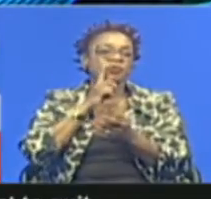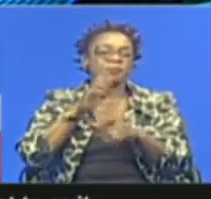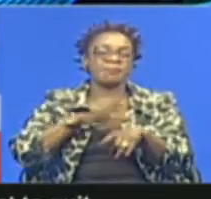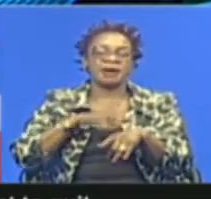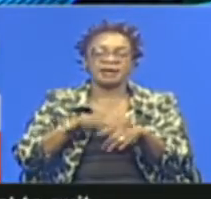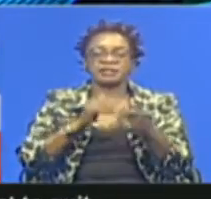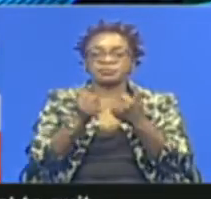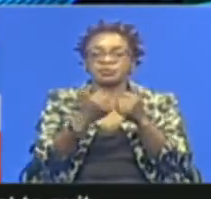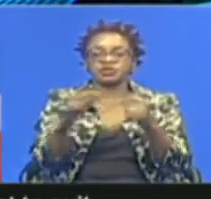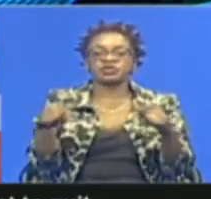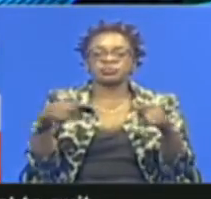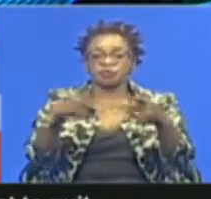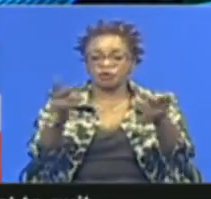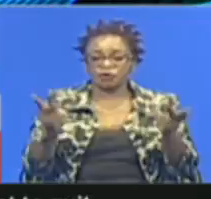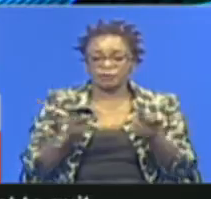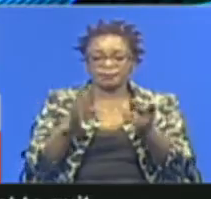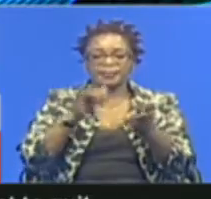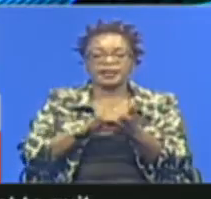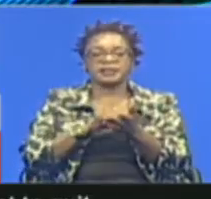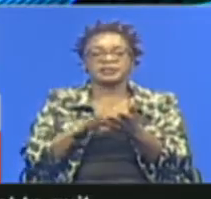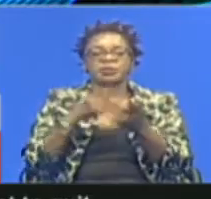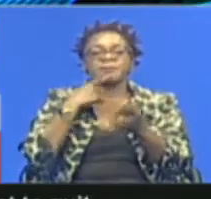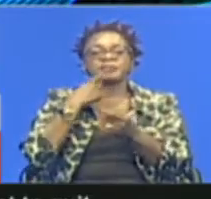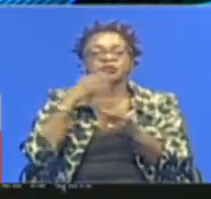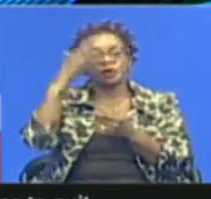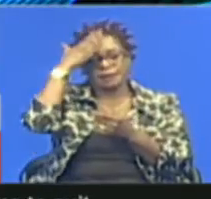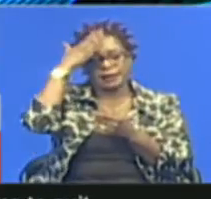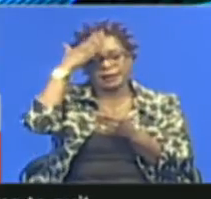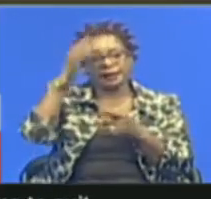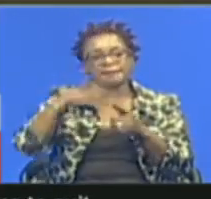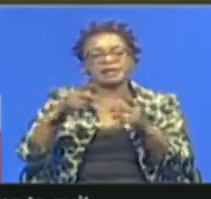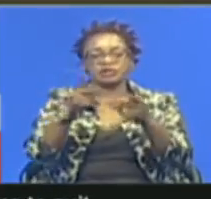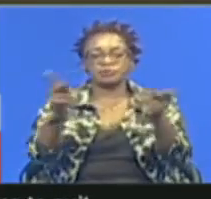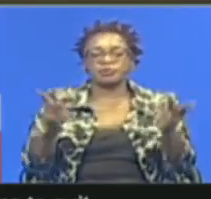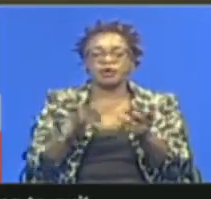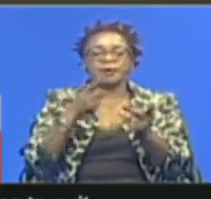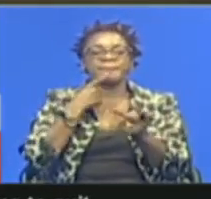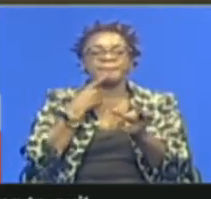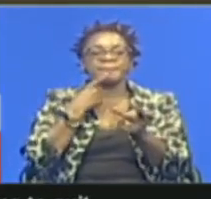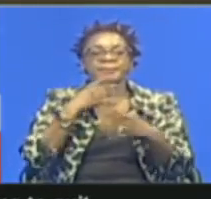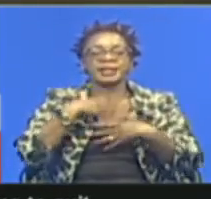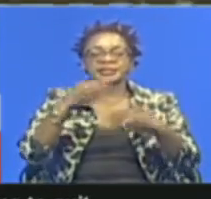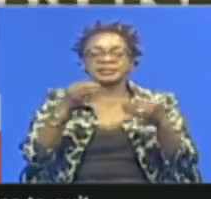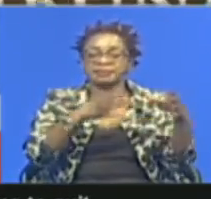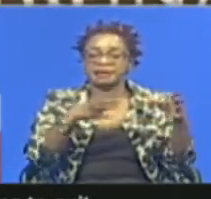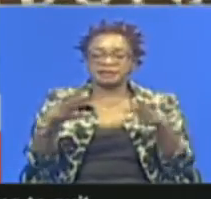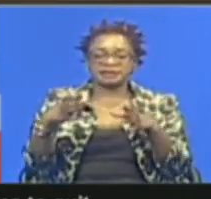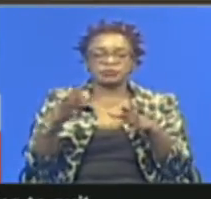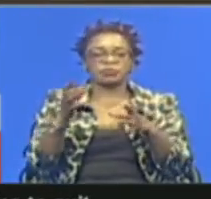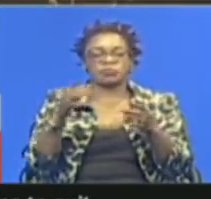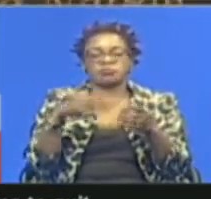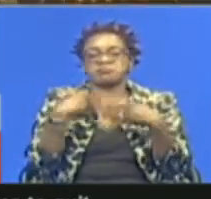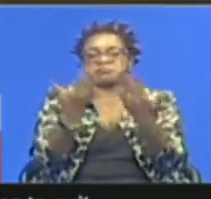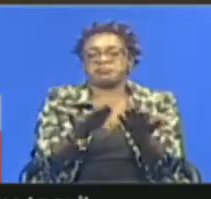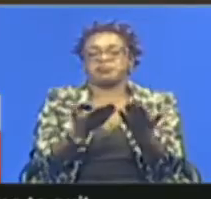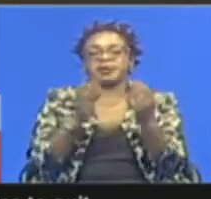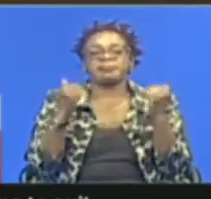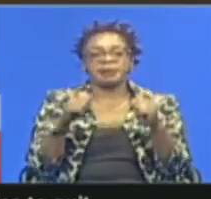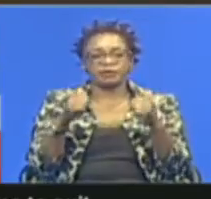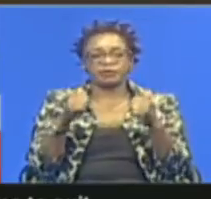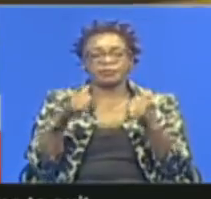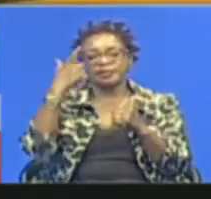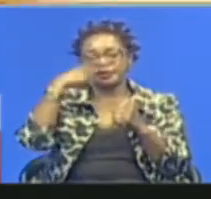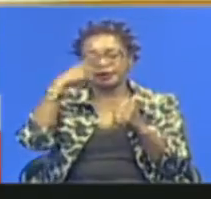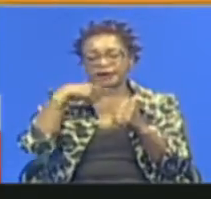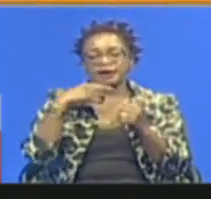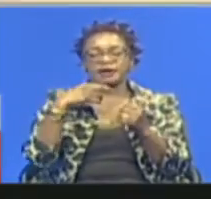Tribunal. The case came up for mention on Monday, but the tribunal said the interested parties were yet to make their submissions. Thika United